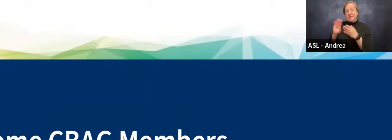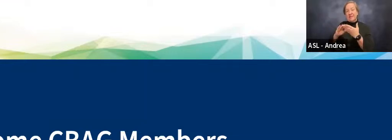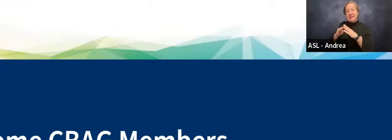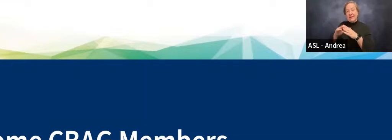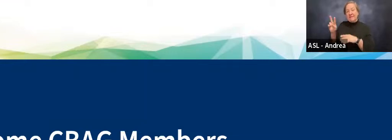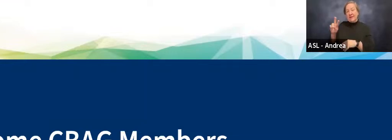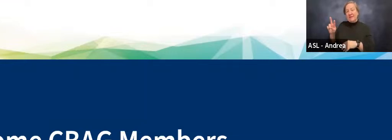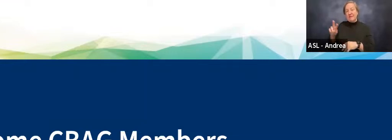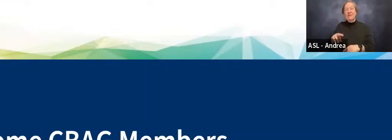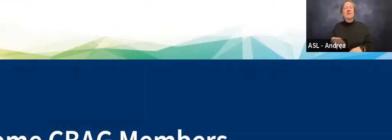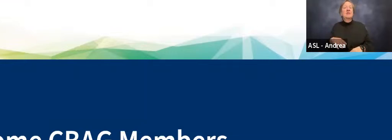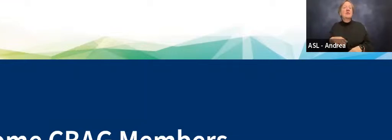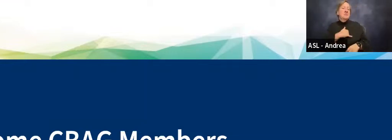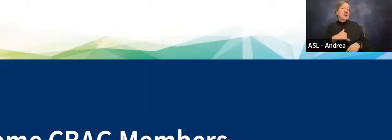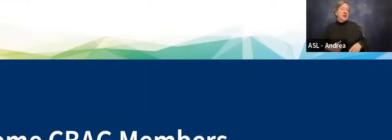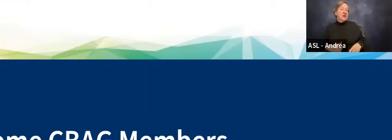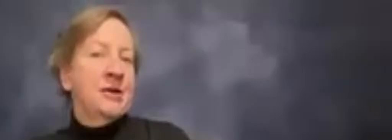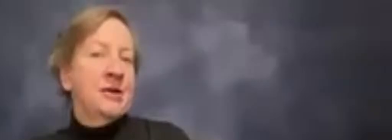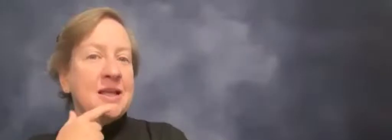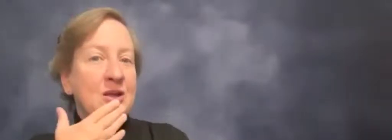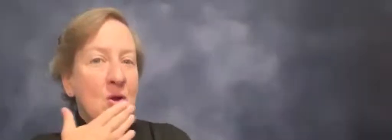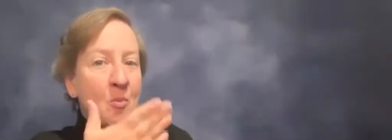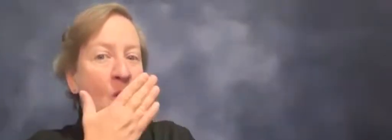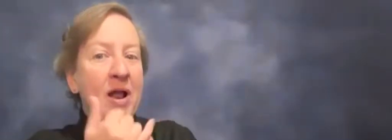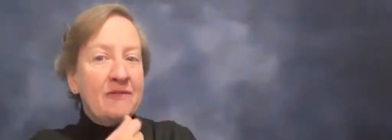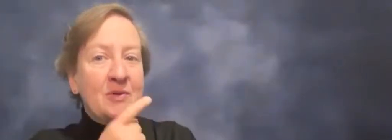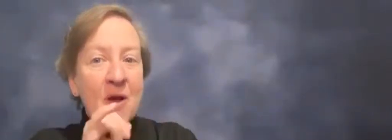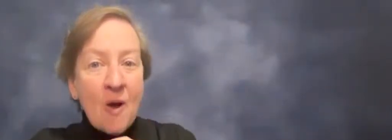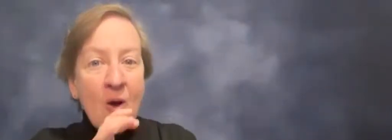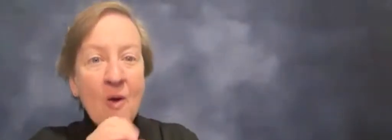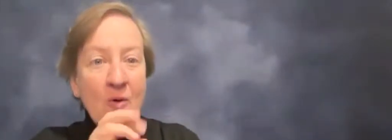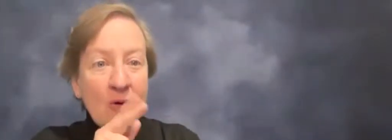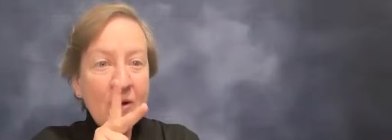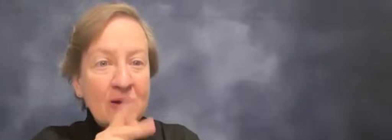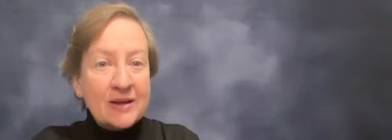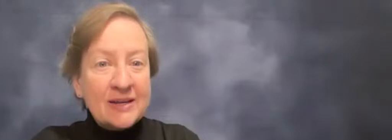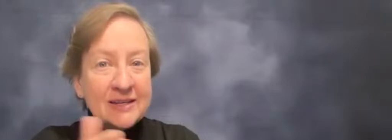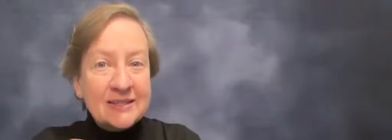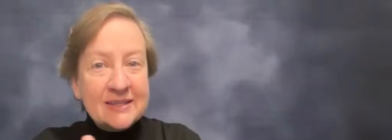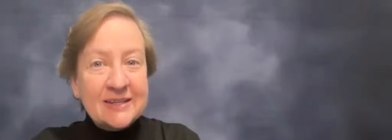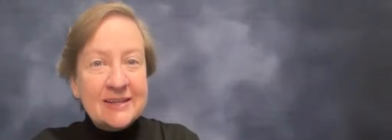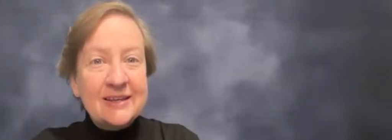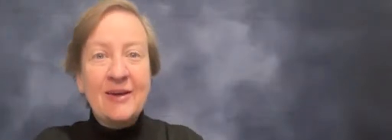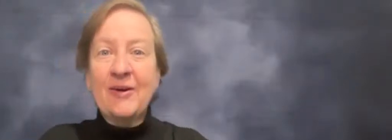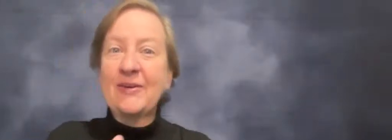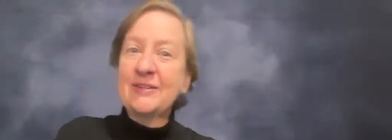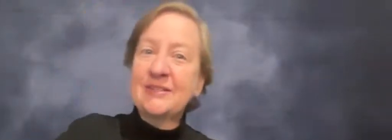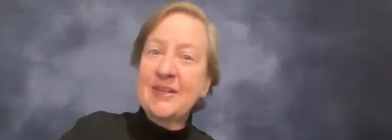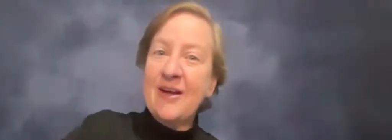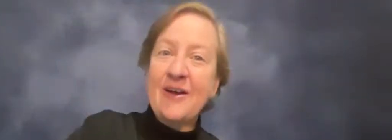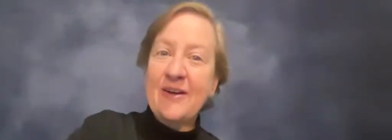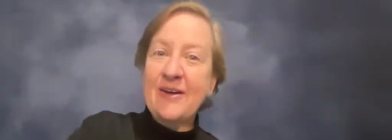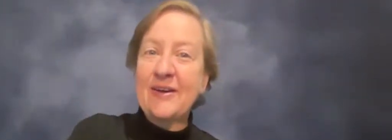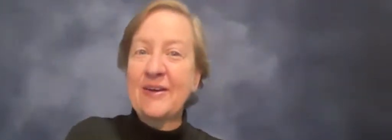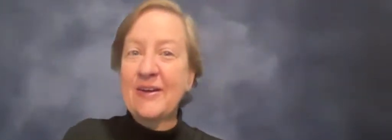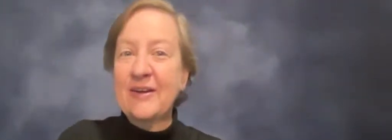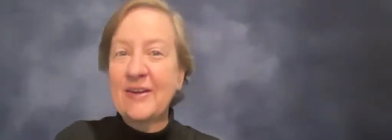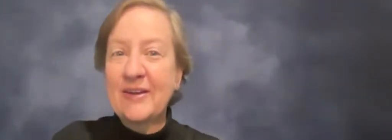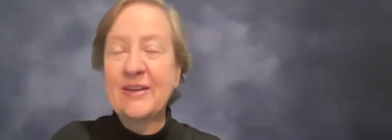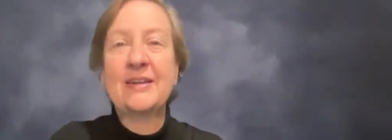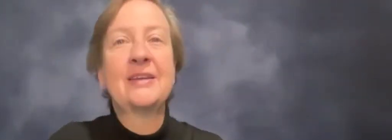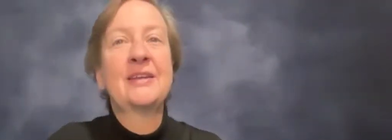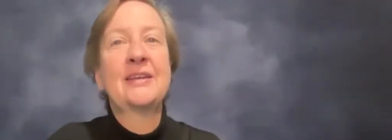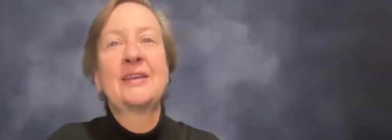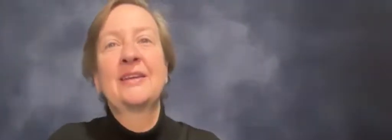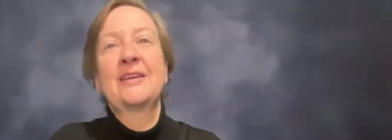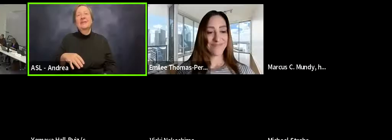morning, everyone. Thank you so very much. Oh, Corky's here. Sorry, it's first orthodontic. Absolutely,